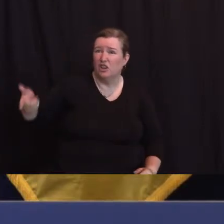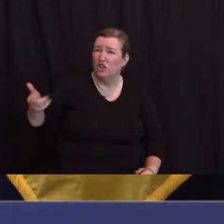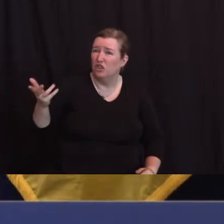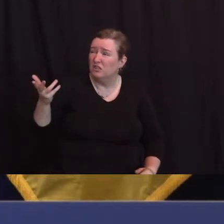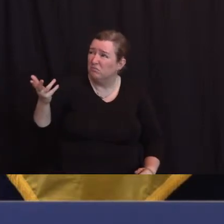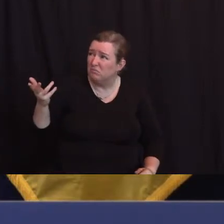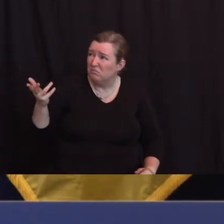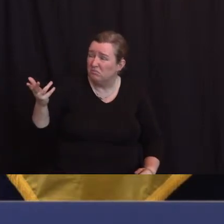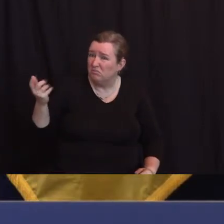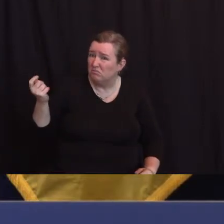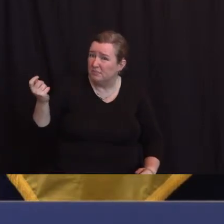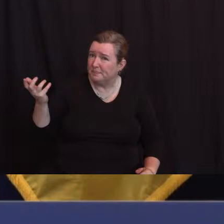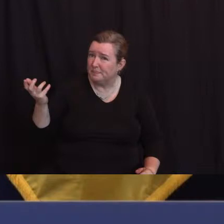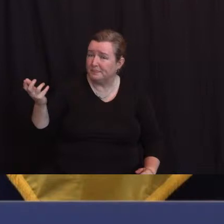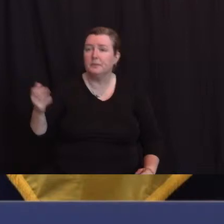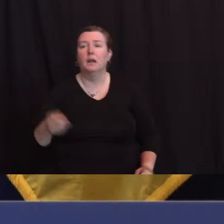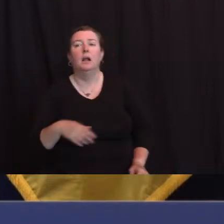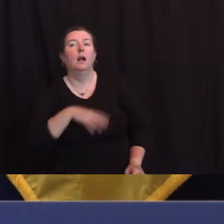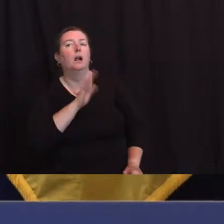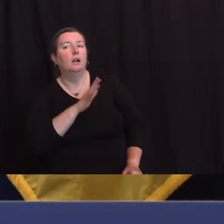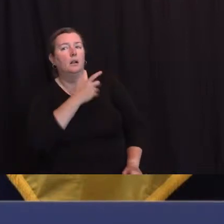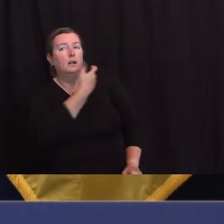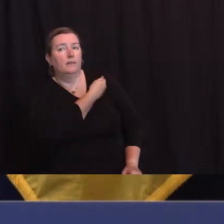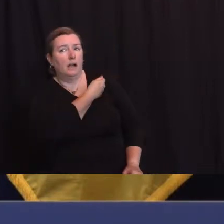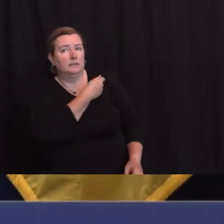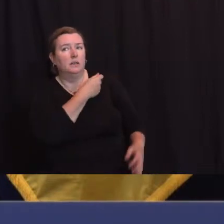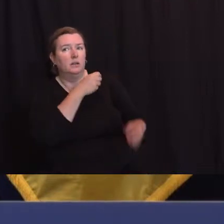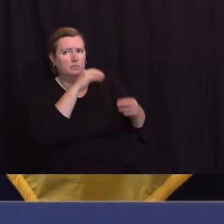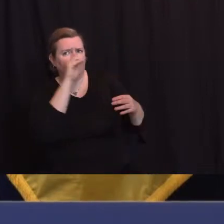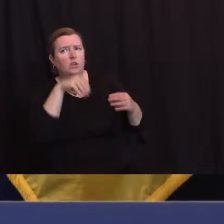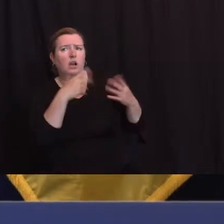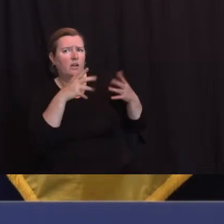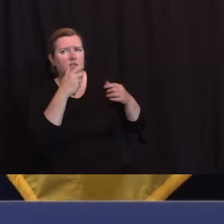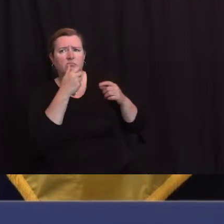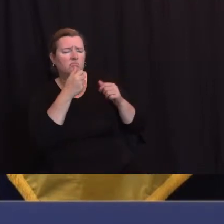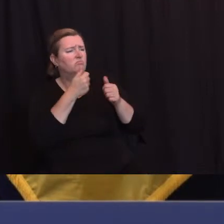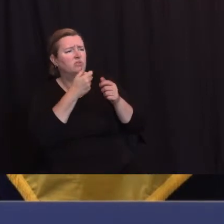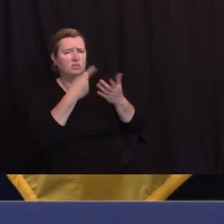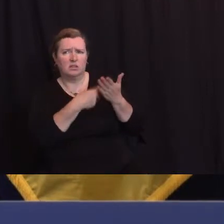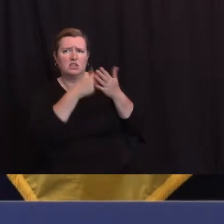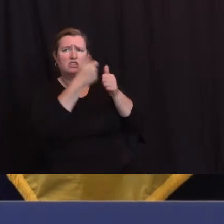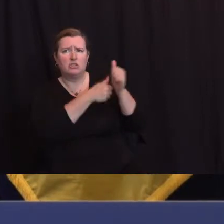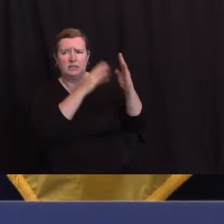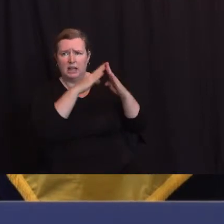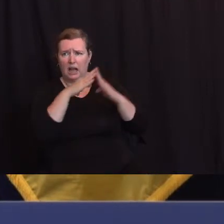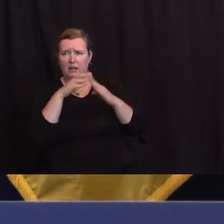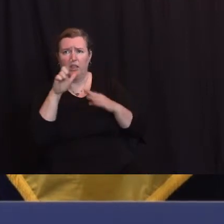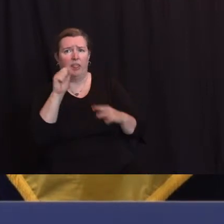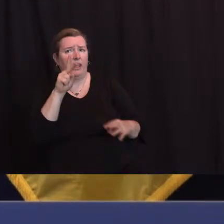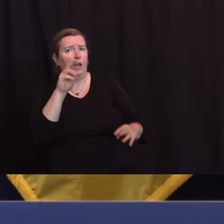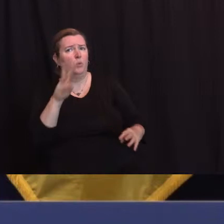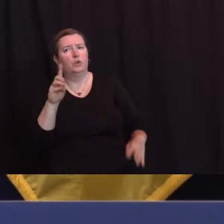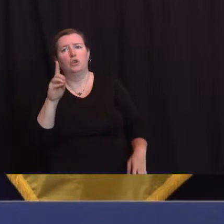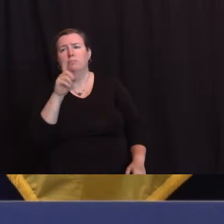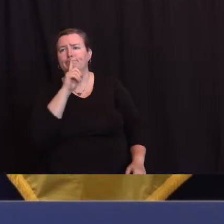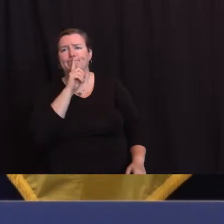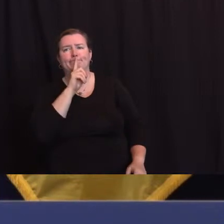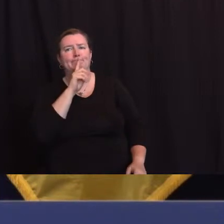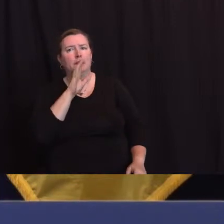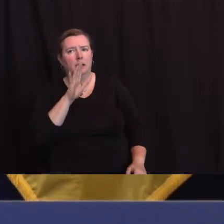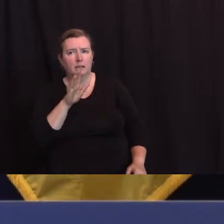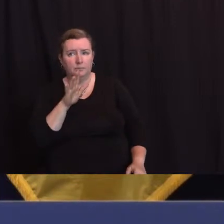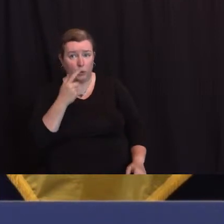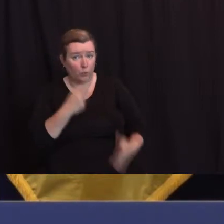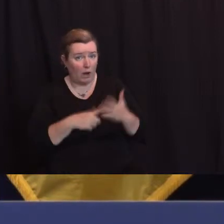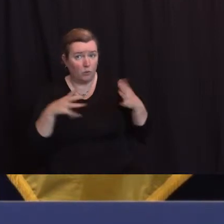I think we've kind of addressed the vaccination rate by towns. I don't have any color specifically on Lakewood, but is what we're doing working?